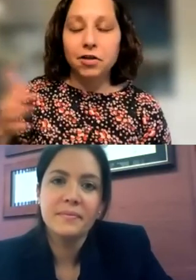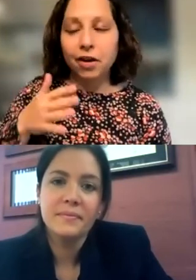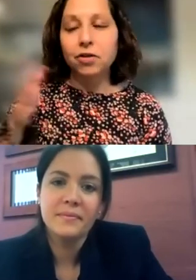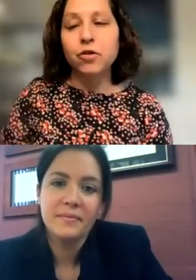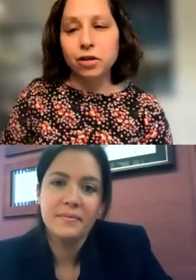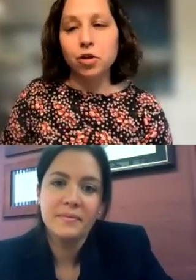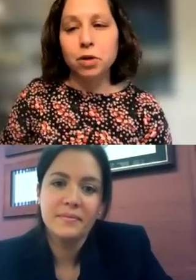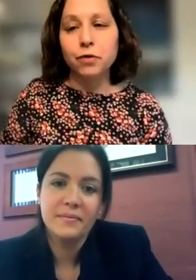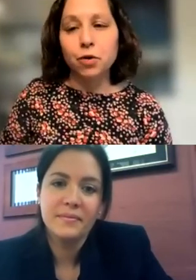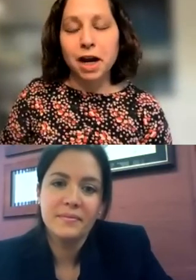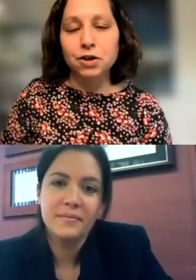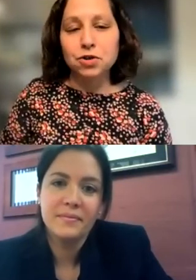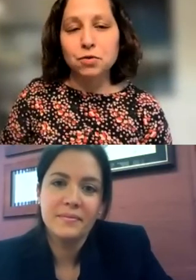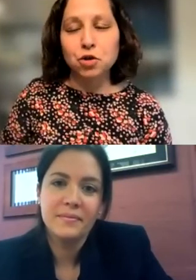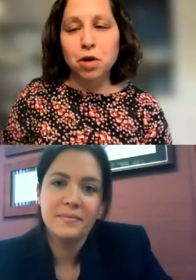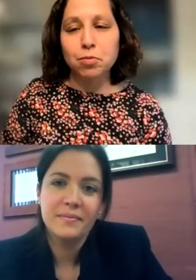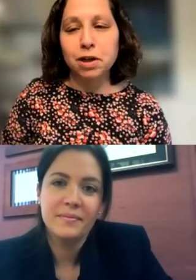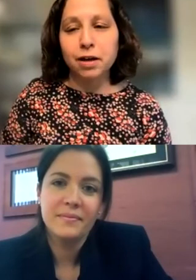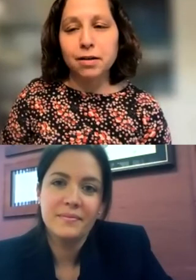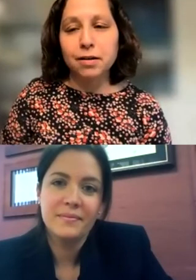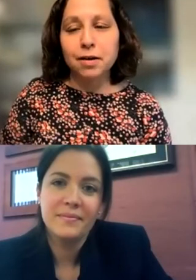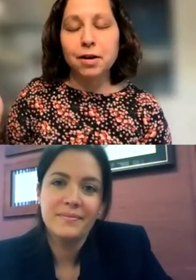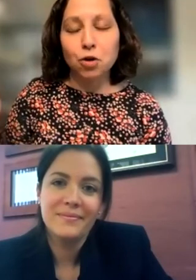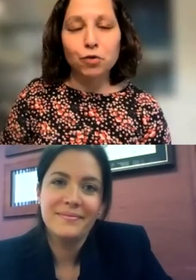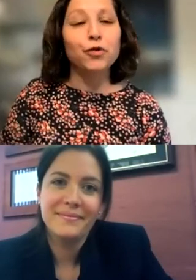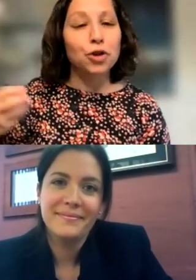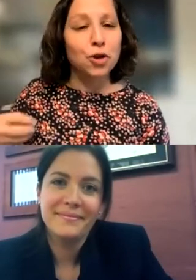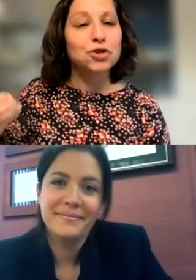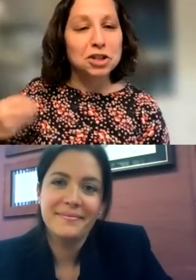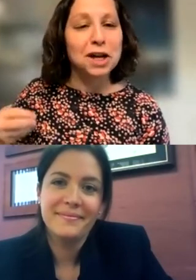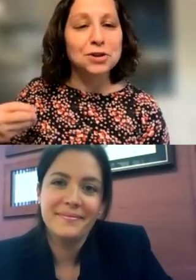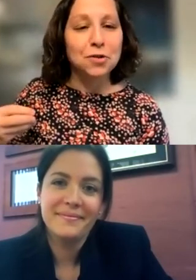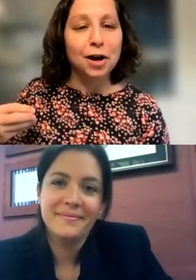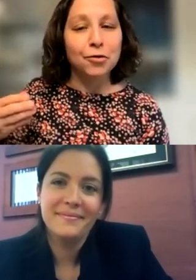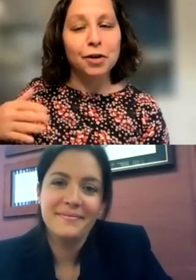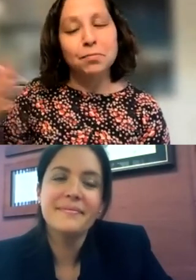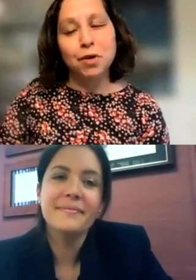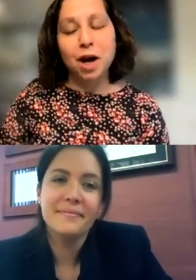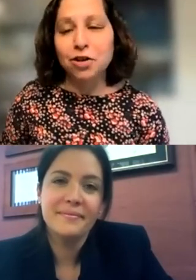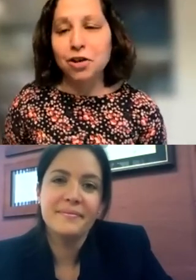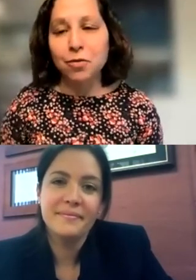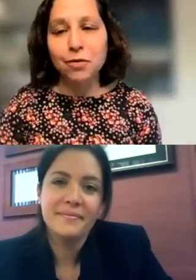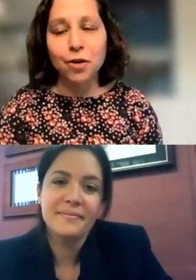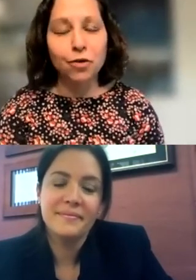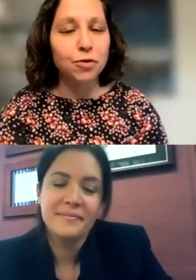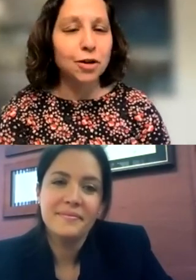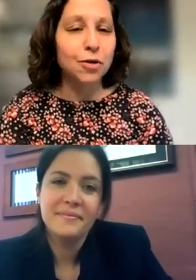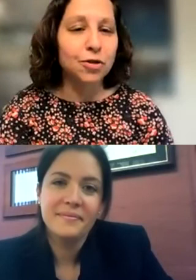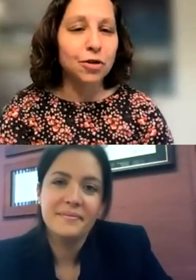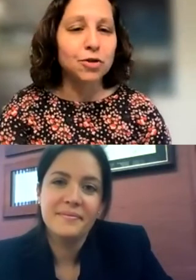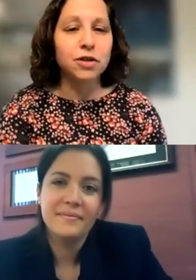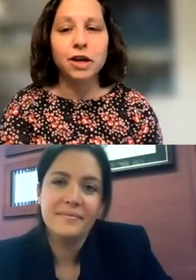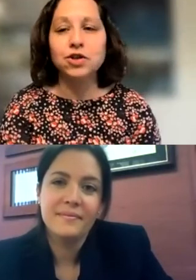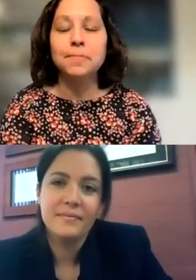And it sounds like there's a little bit of a range, which is probably useful for the coach to take note of and perhaps to see how it evolves over the course